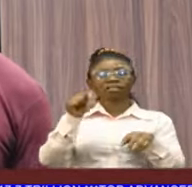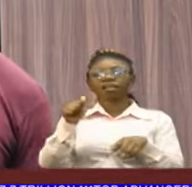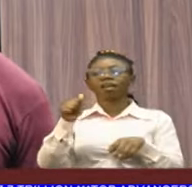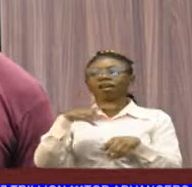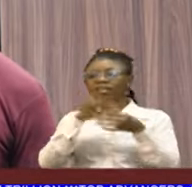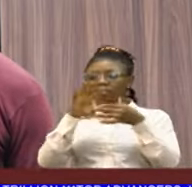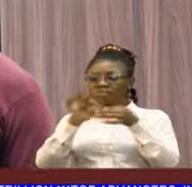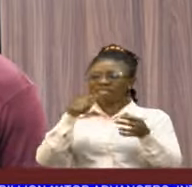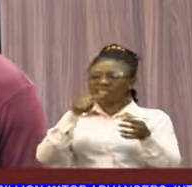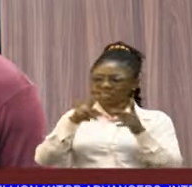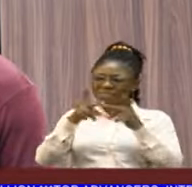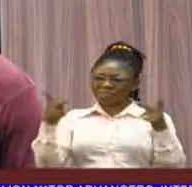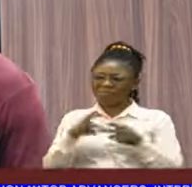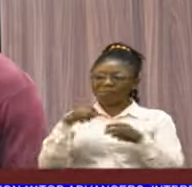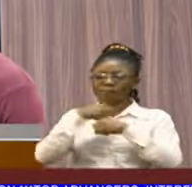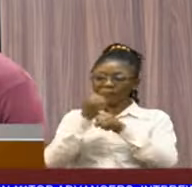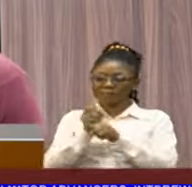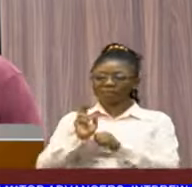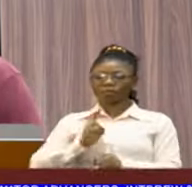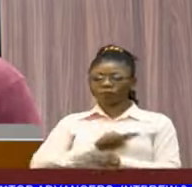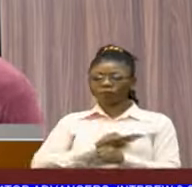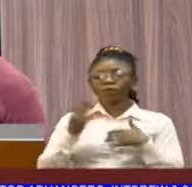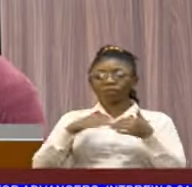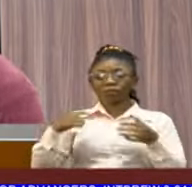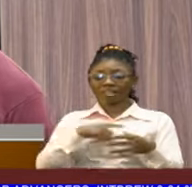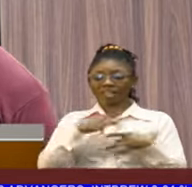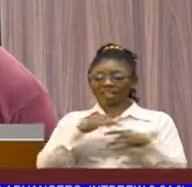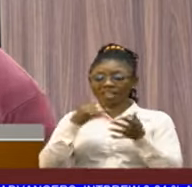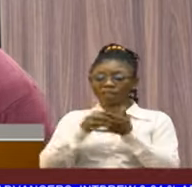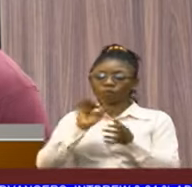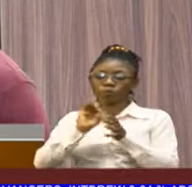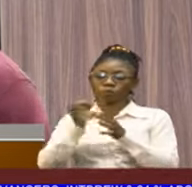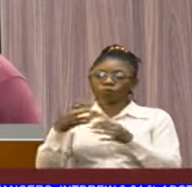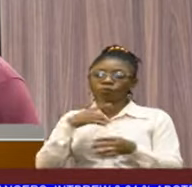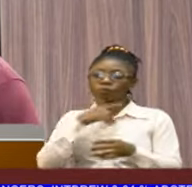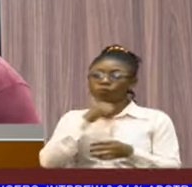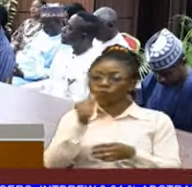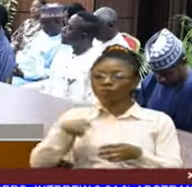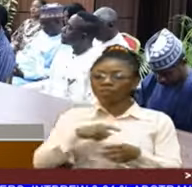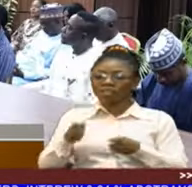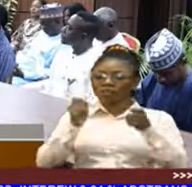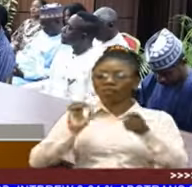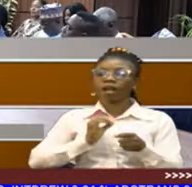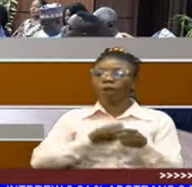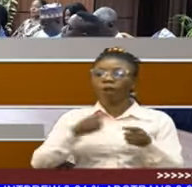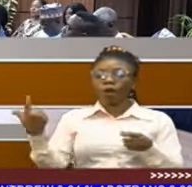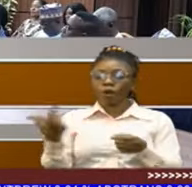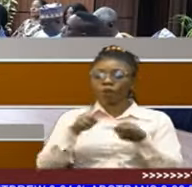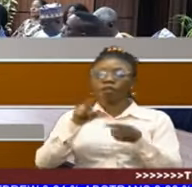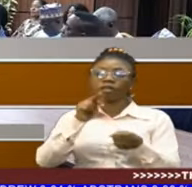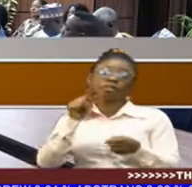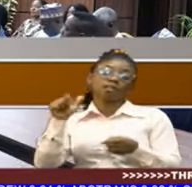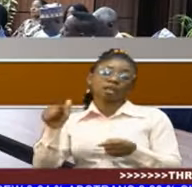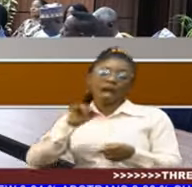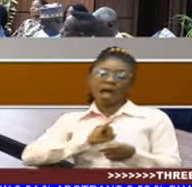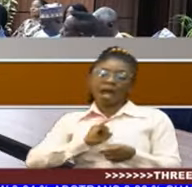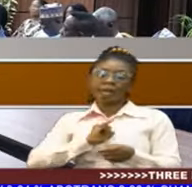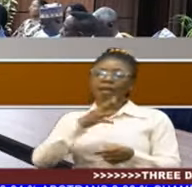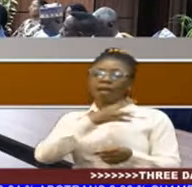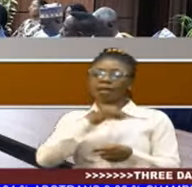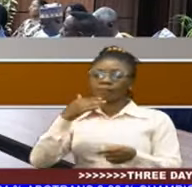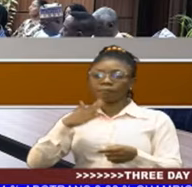this place made us. Because whether we like it or not, we are giving our all to NTA. I and my team